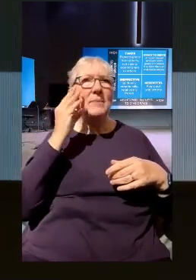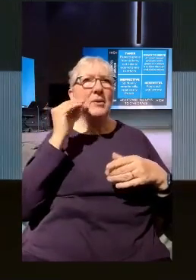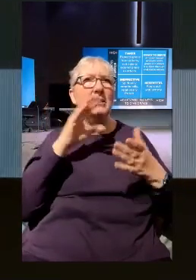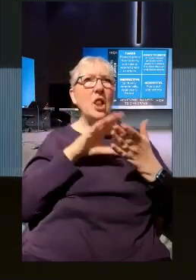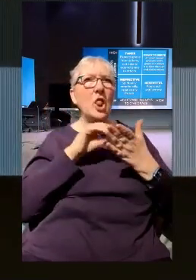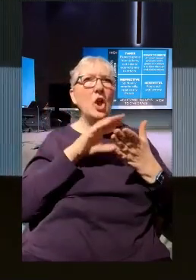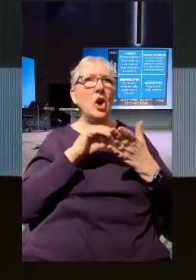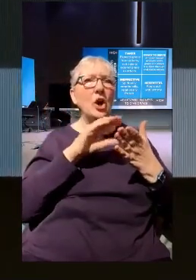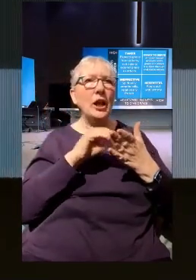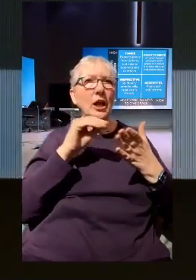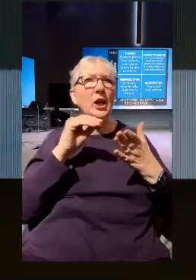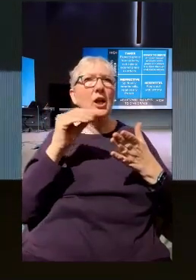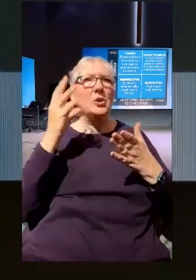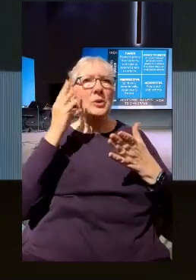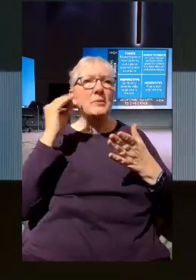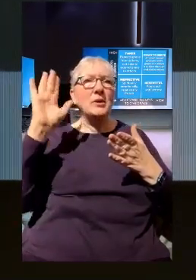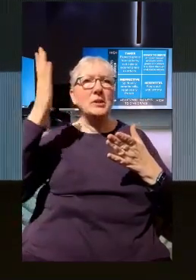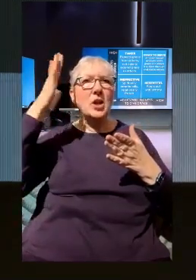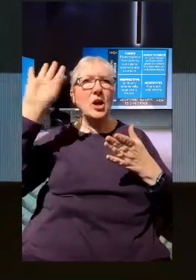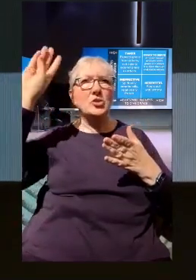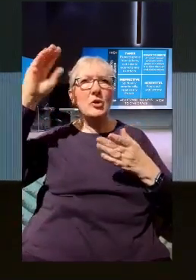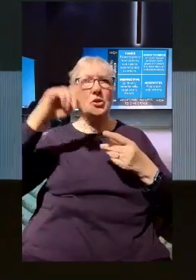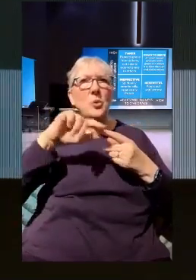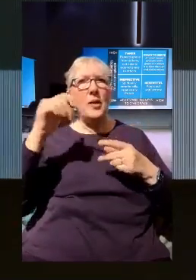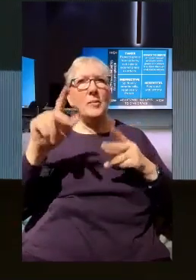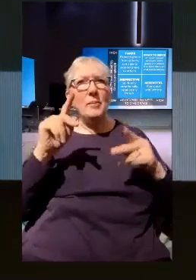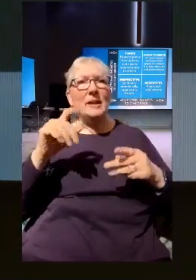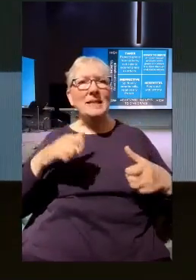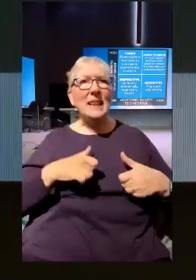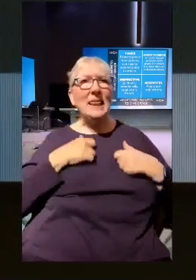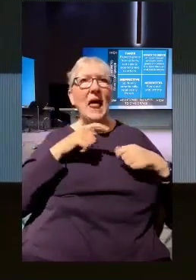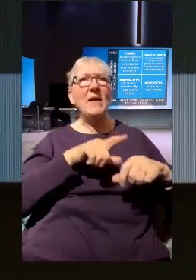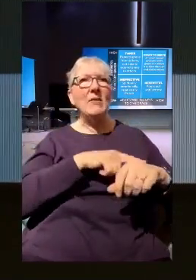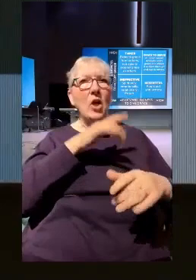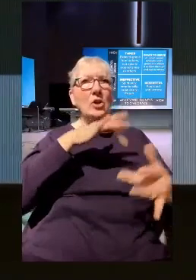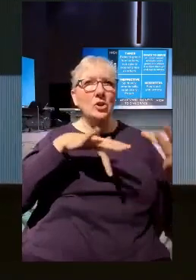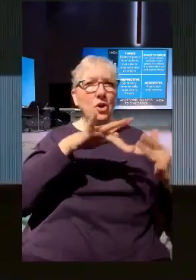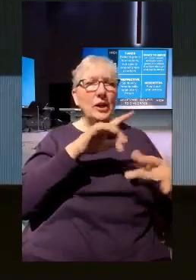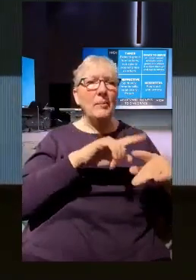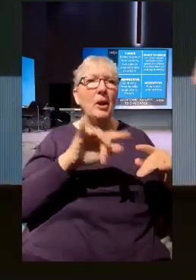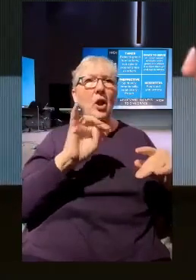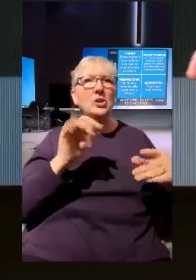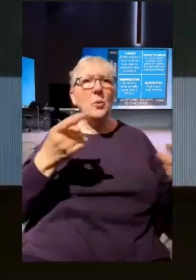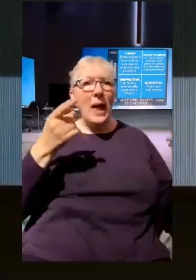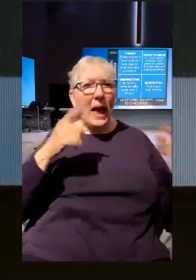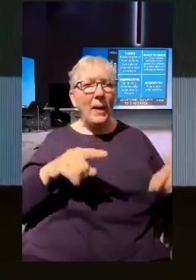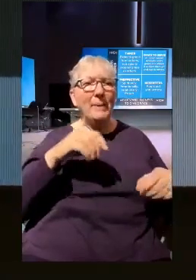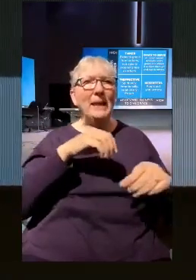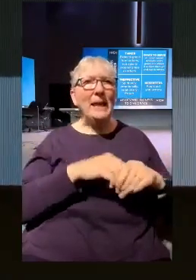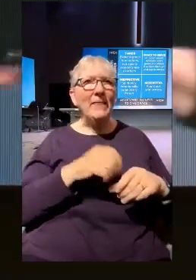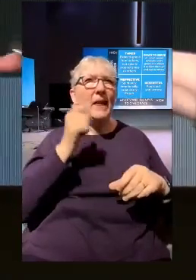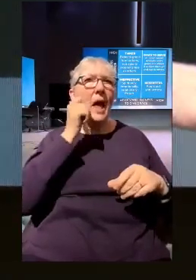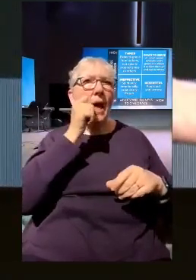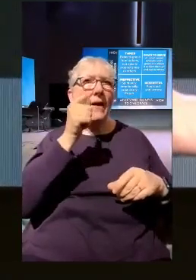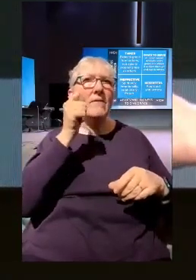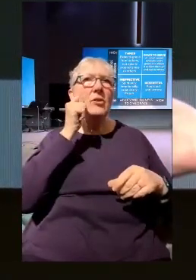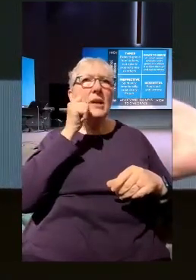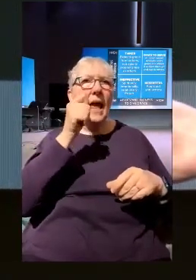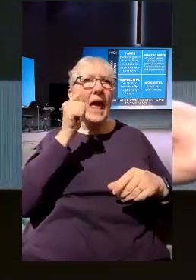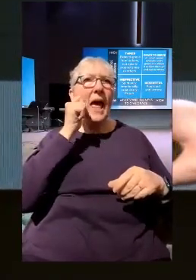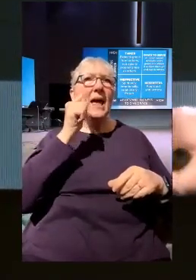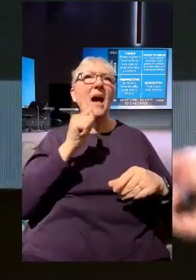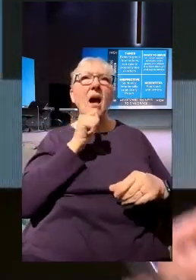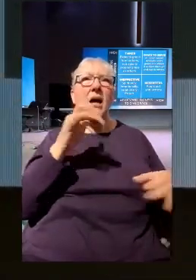extend God's grace to others, A, is a lifelong journey, but B, happens in the day-to-day. Insignificant